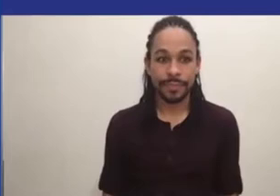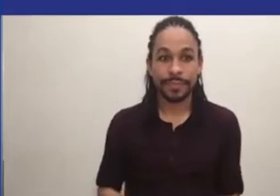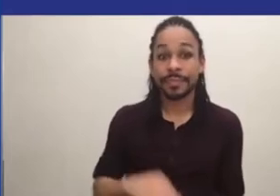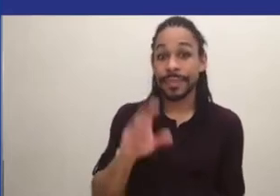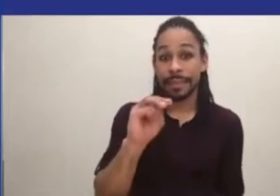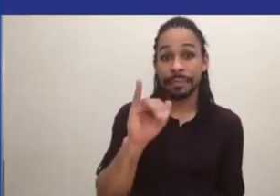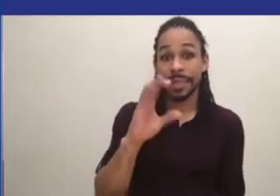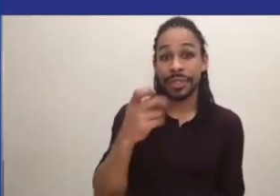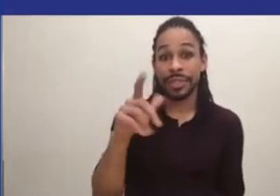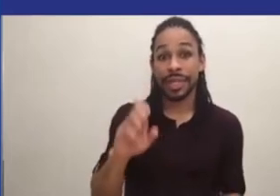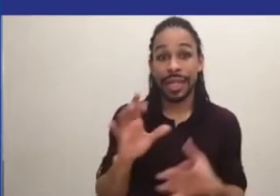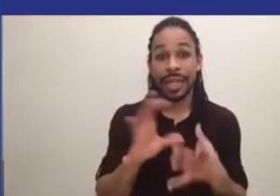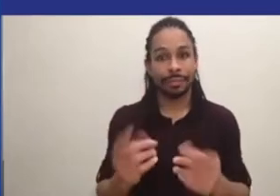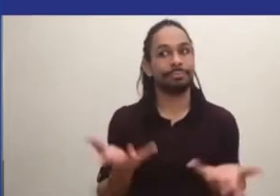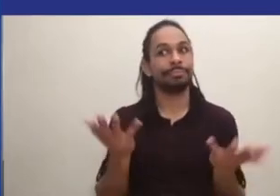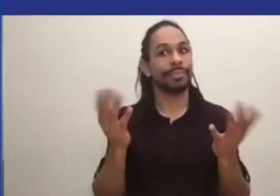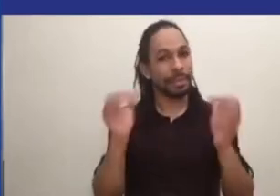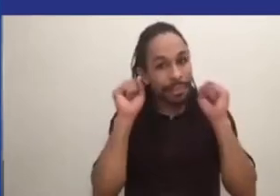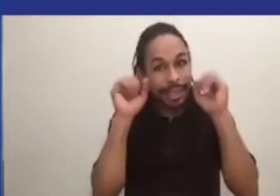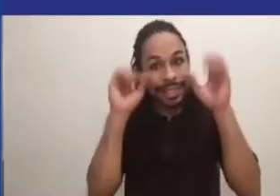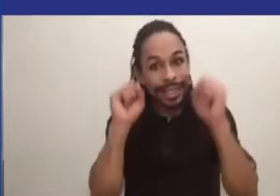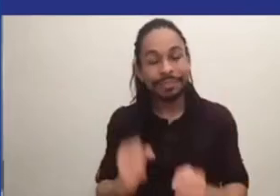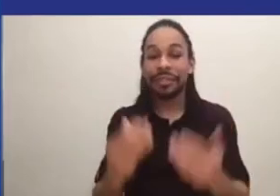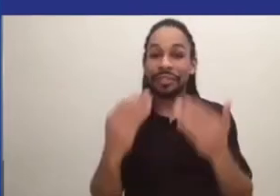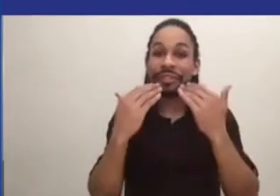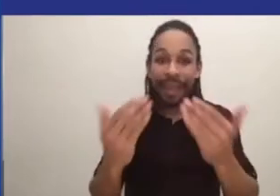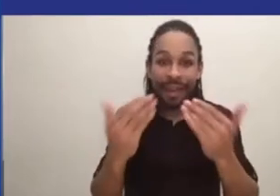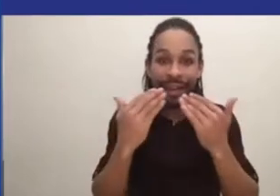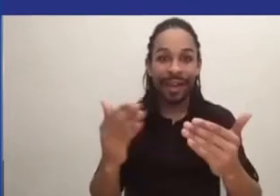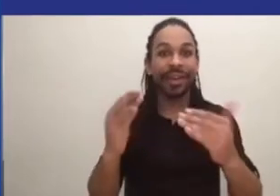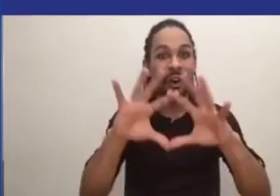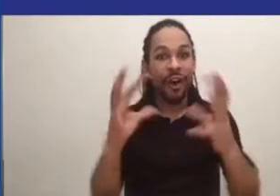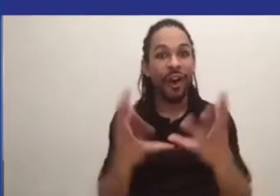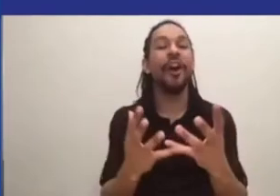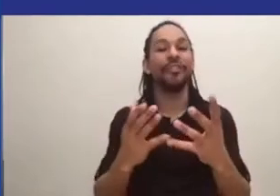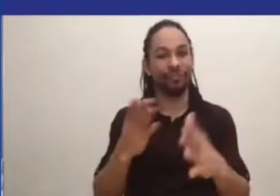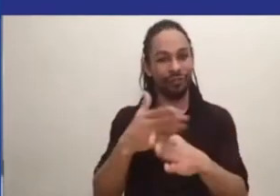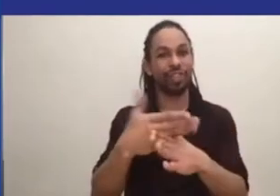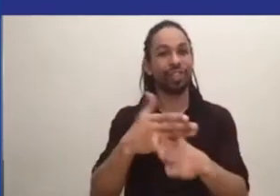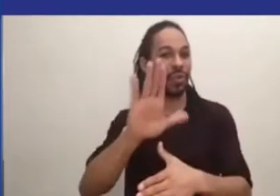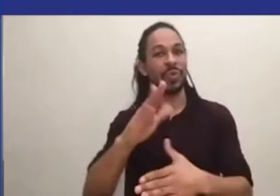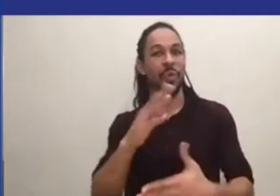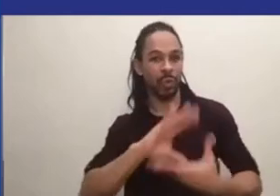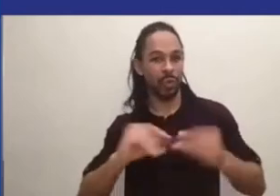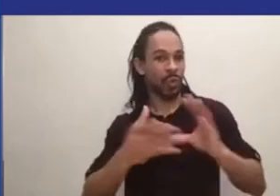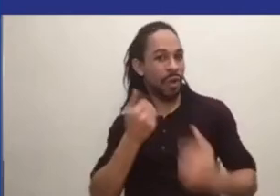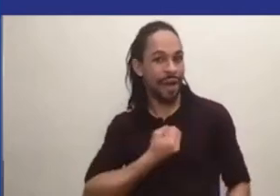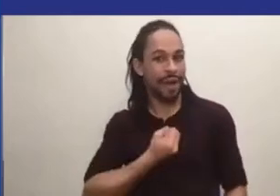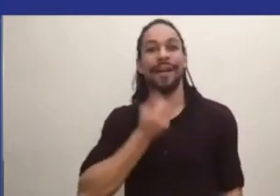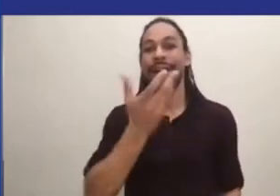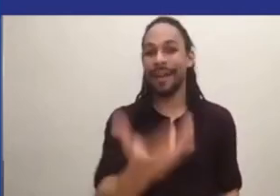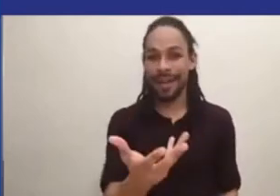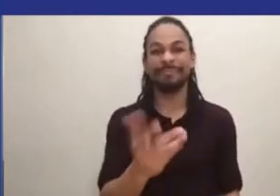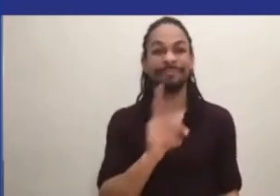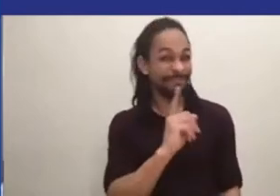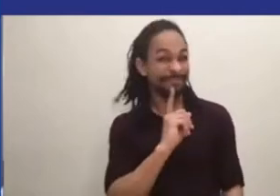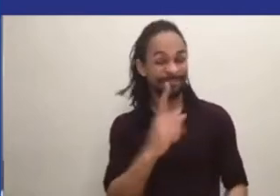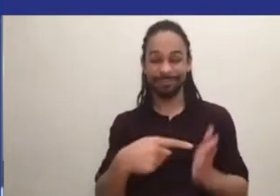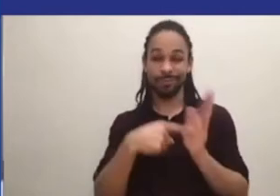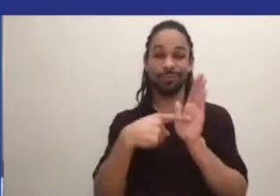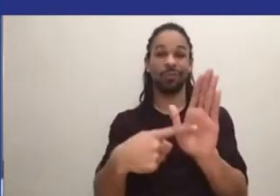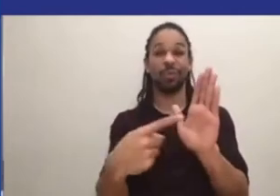Amazing. Thank you for all sharing those stories. It really shows the